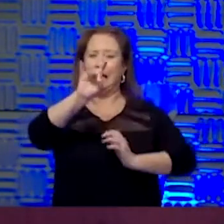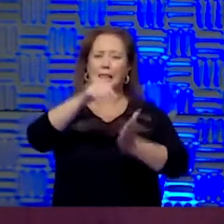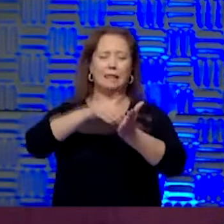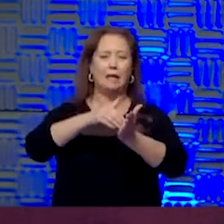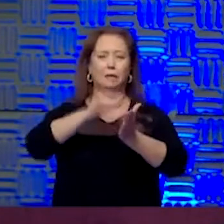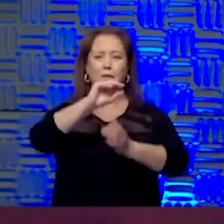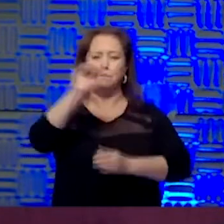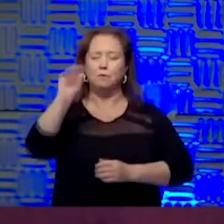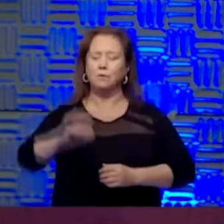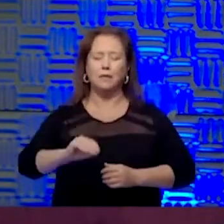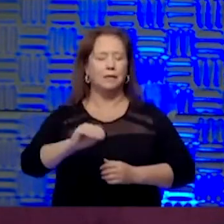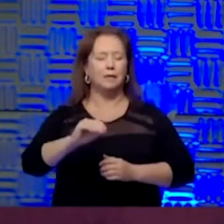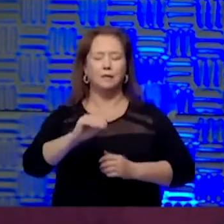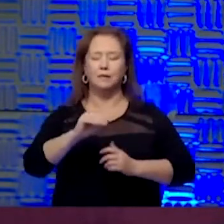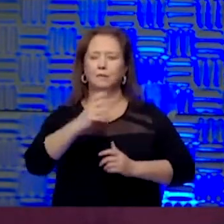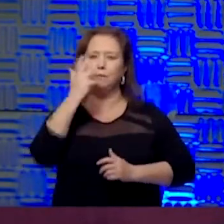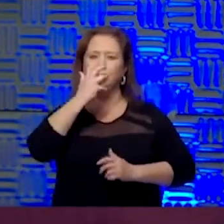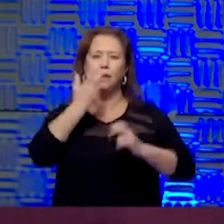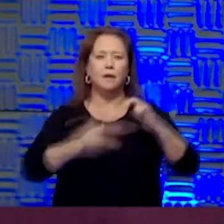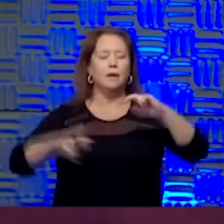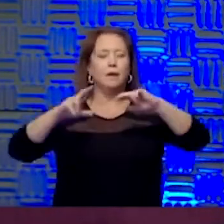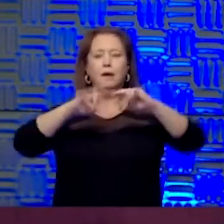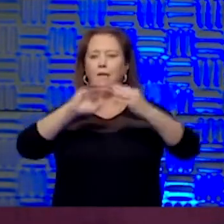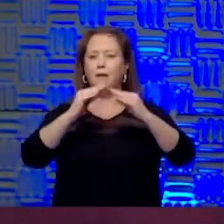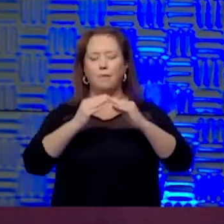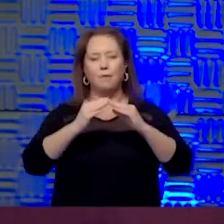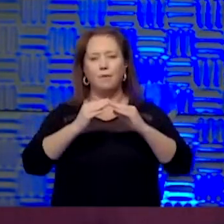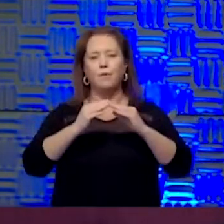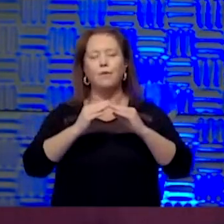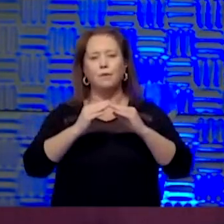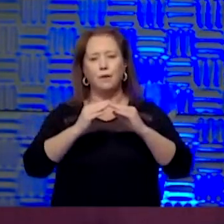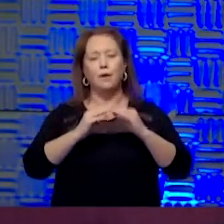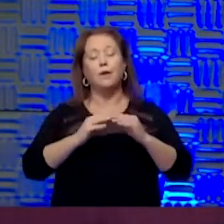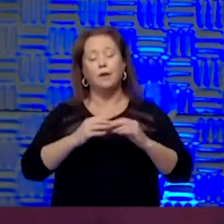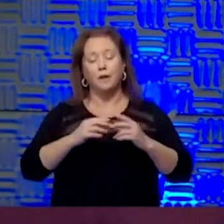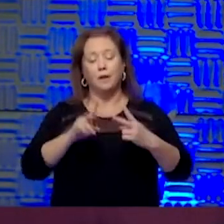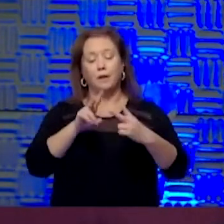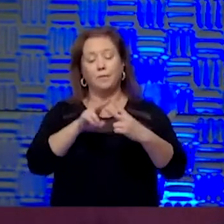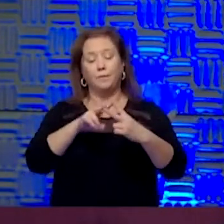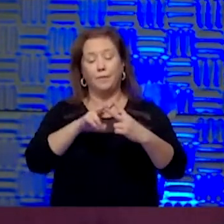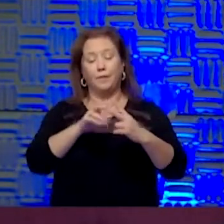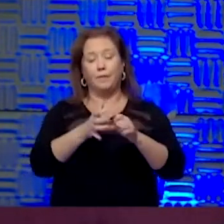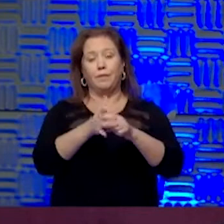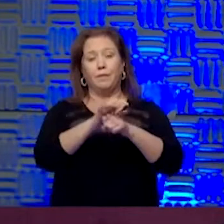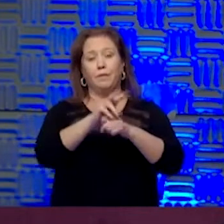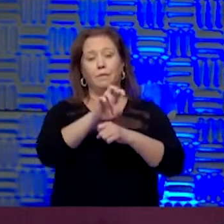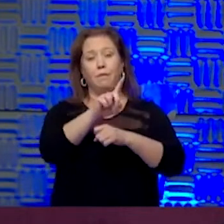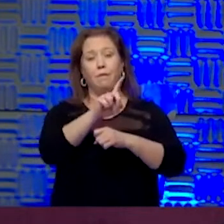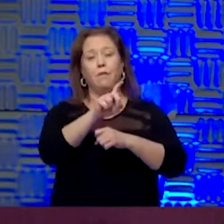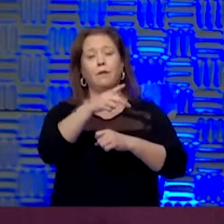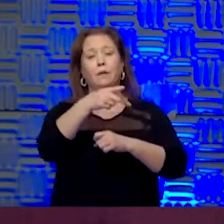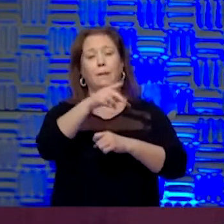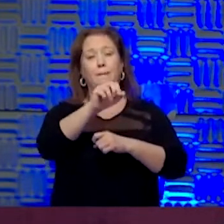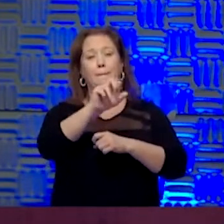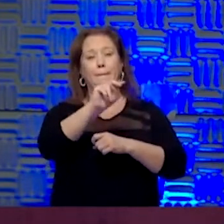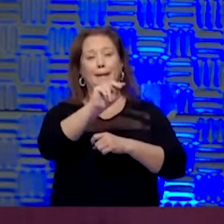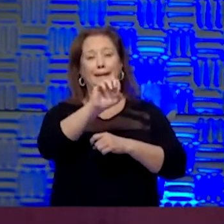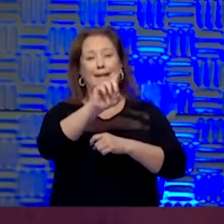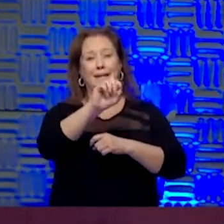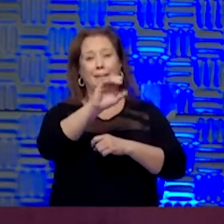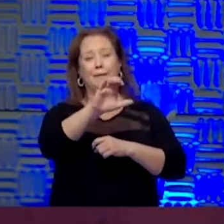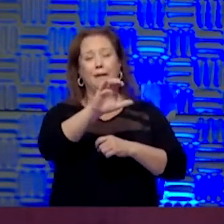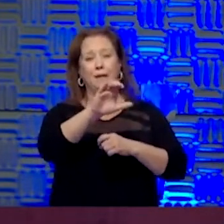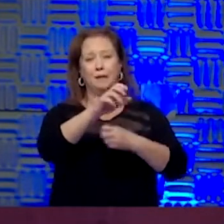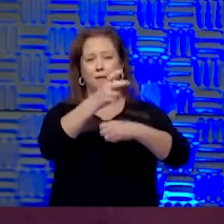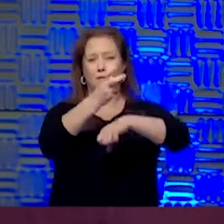number, and not a number we like. And I think there are 2 points. One, the pandemic itself is hard, right? I mean, we're all